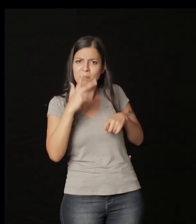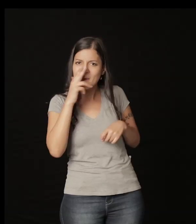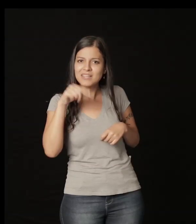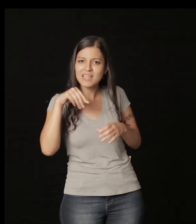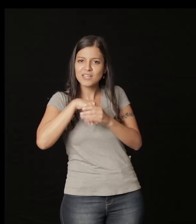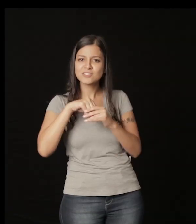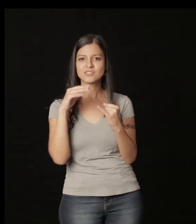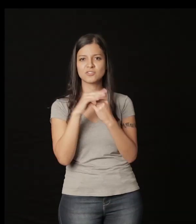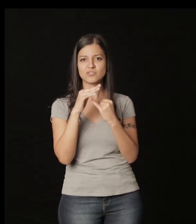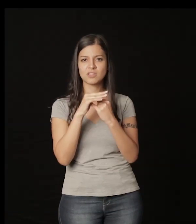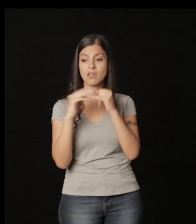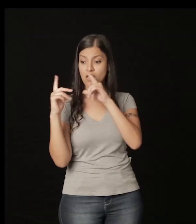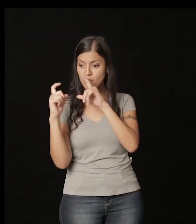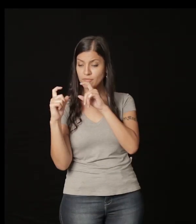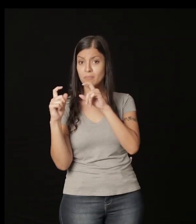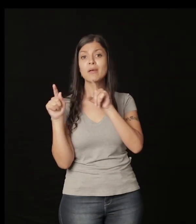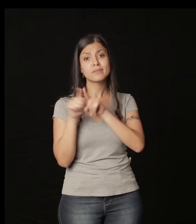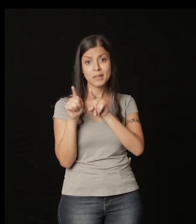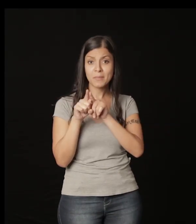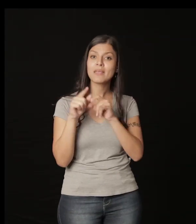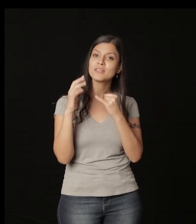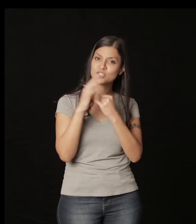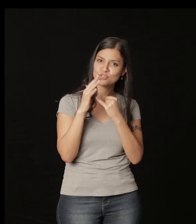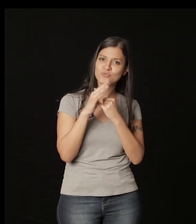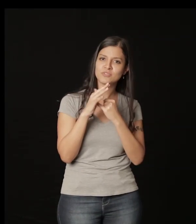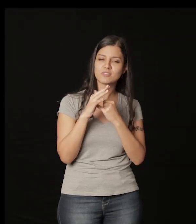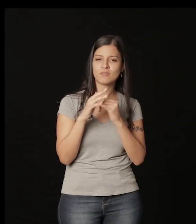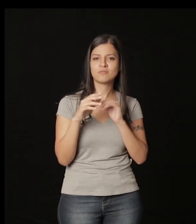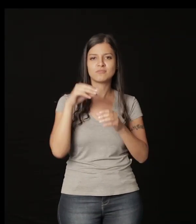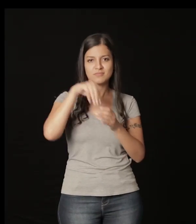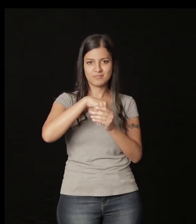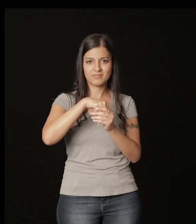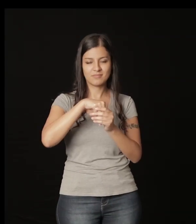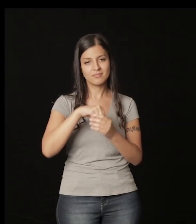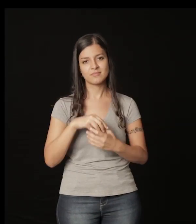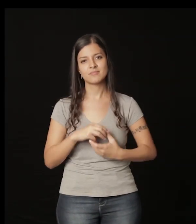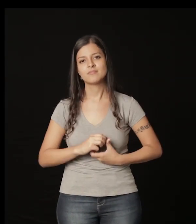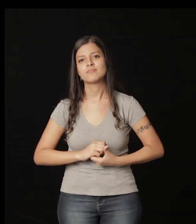seen as part of the institution. And